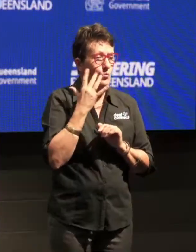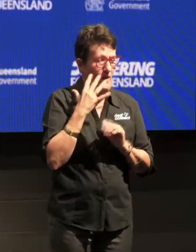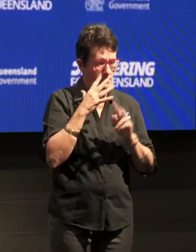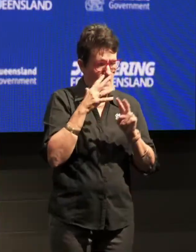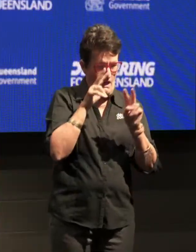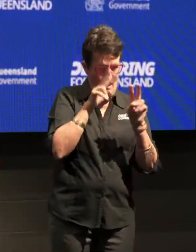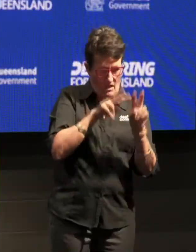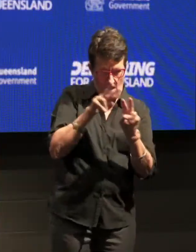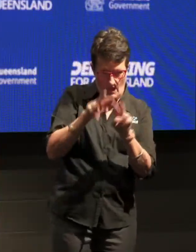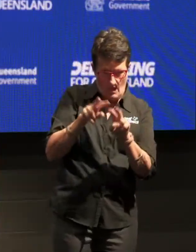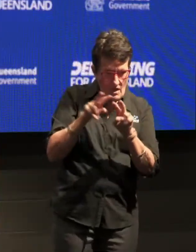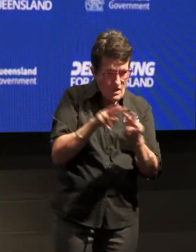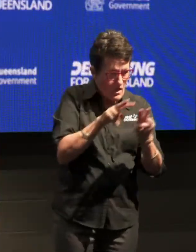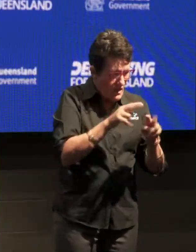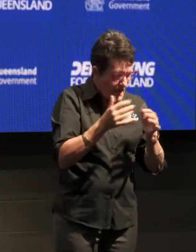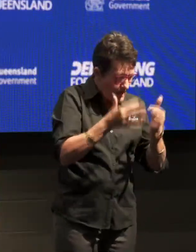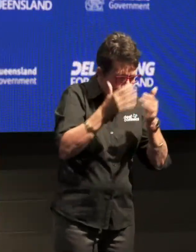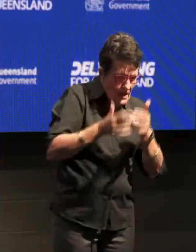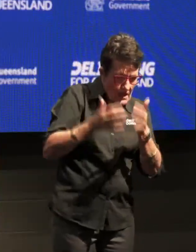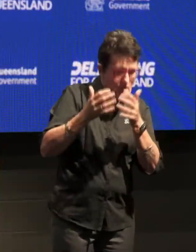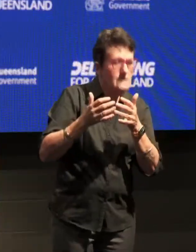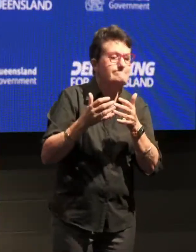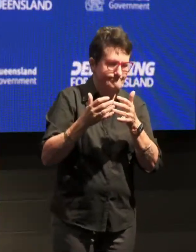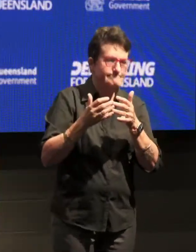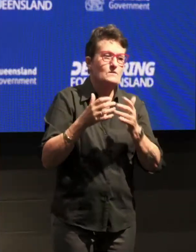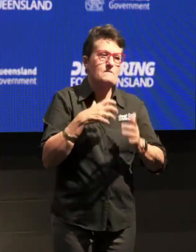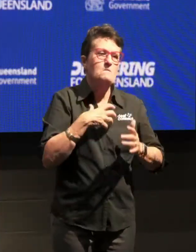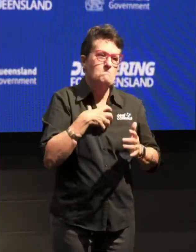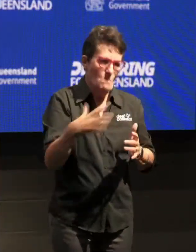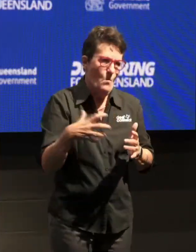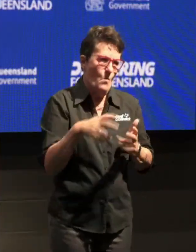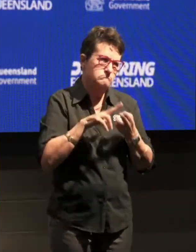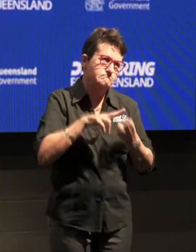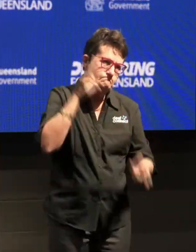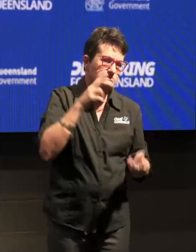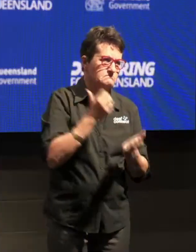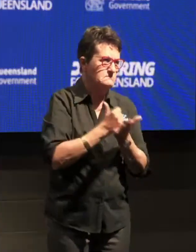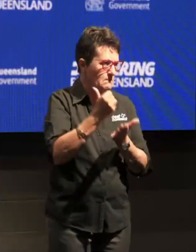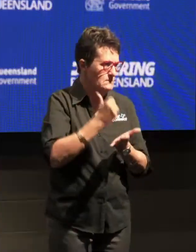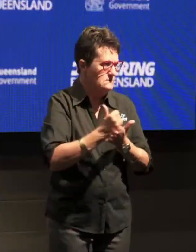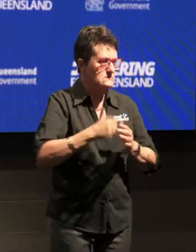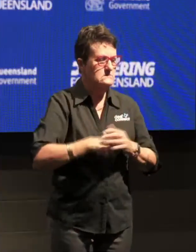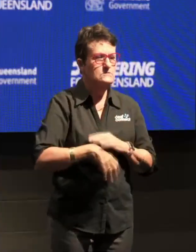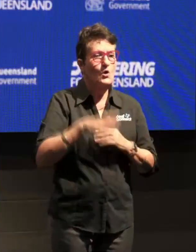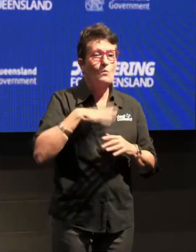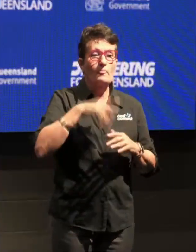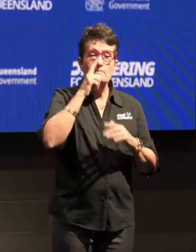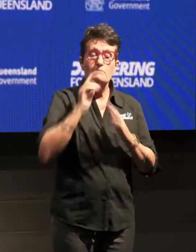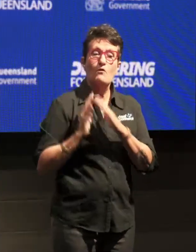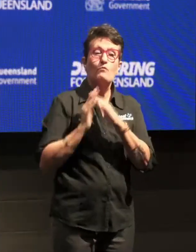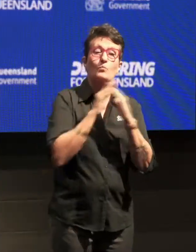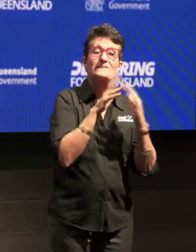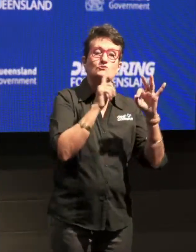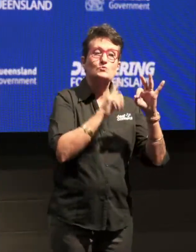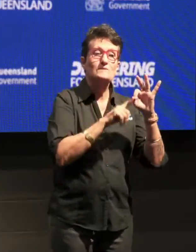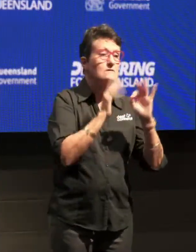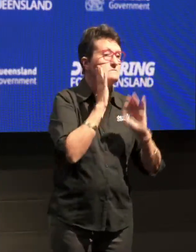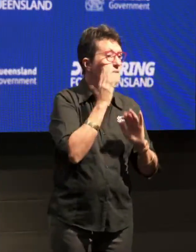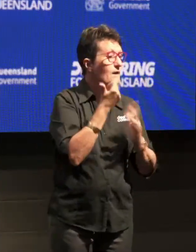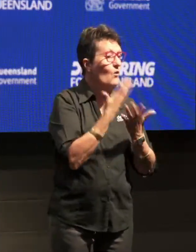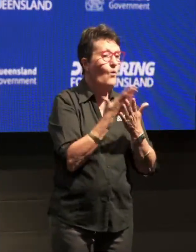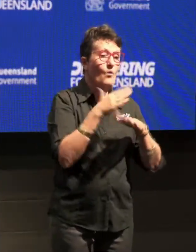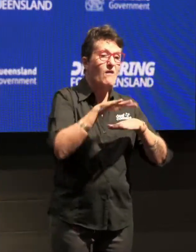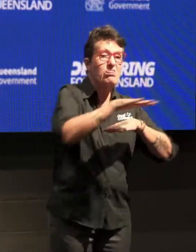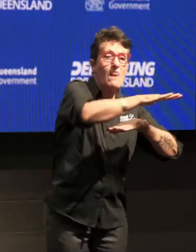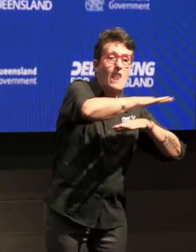take stock, it'll be far more problematic. I want the people of Western Queensland, whether they're on the land or